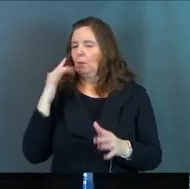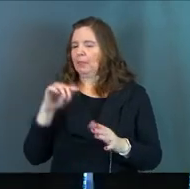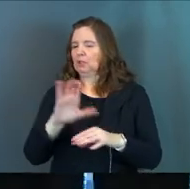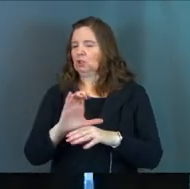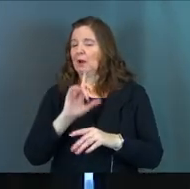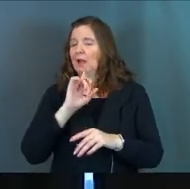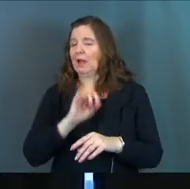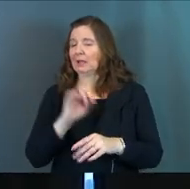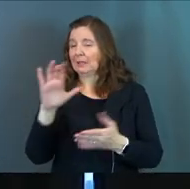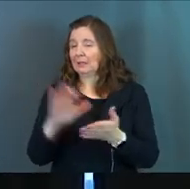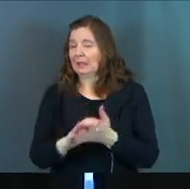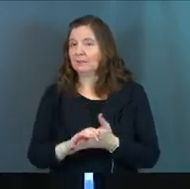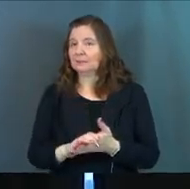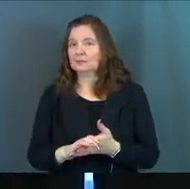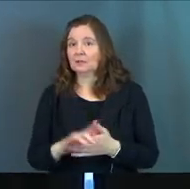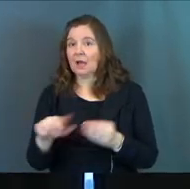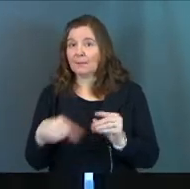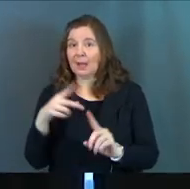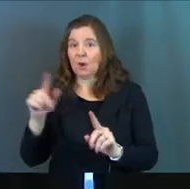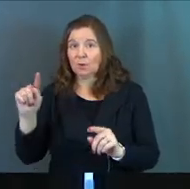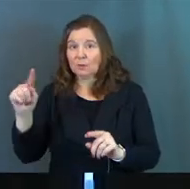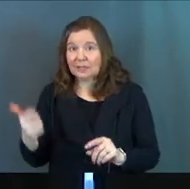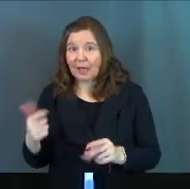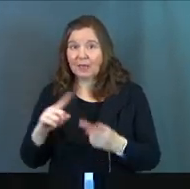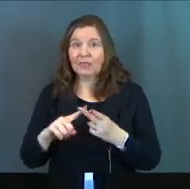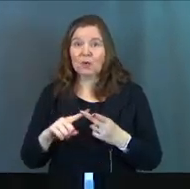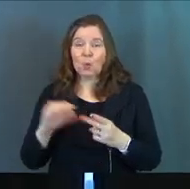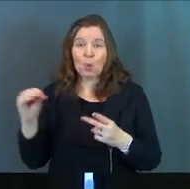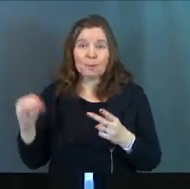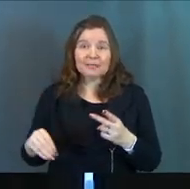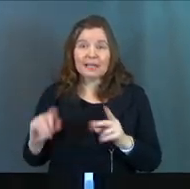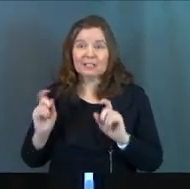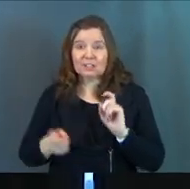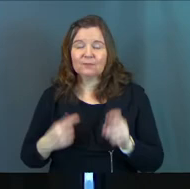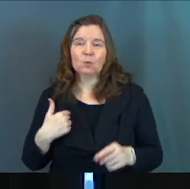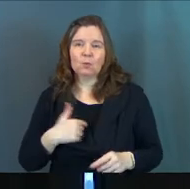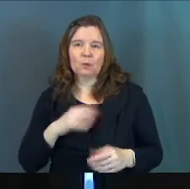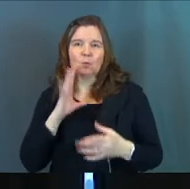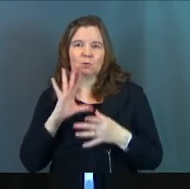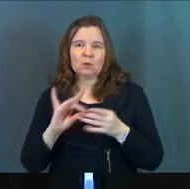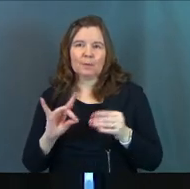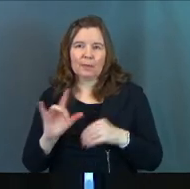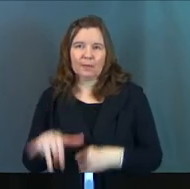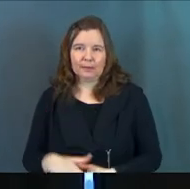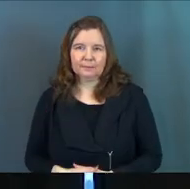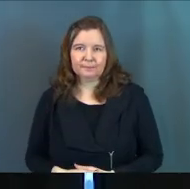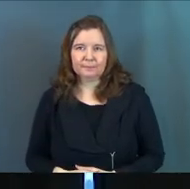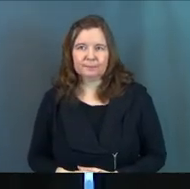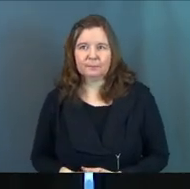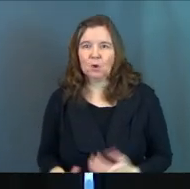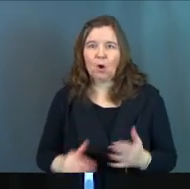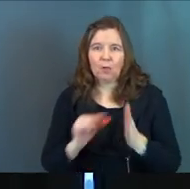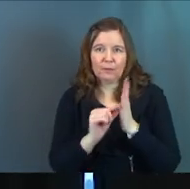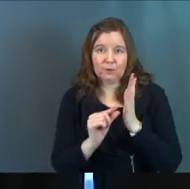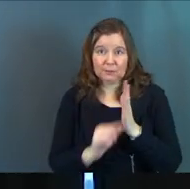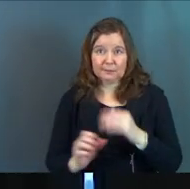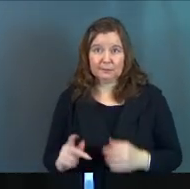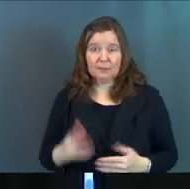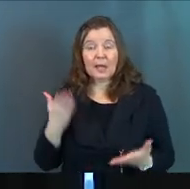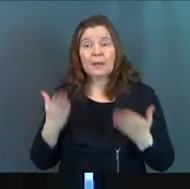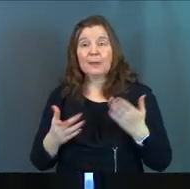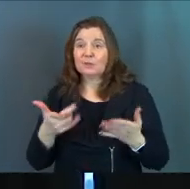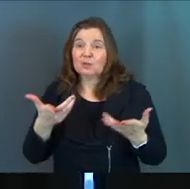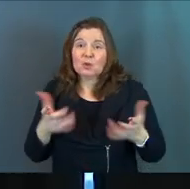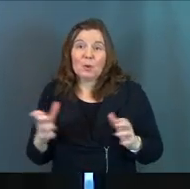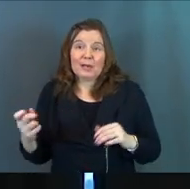what this church actually believes about tithing or percentage giving, we're going to talk about it. We're going to go to all those verses. And